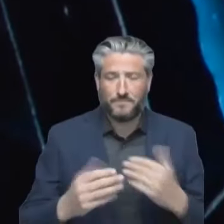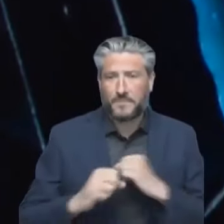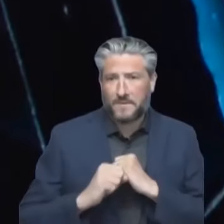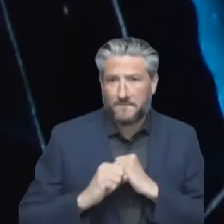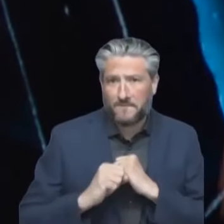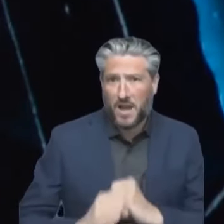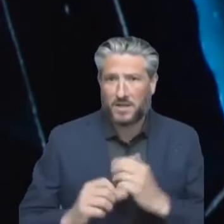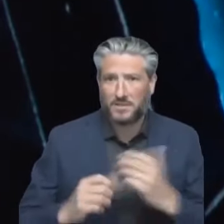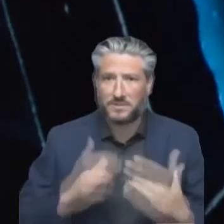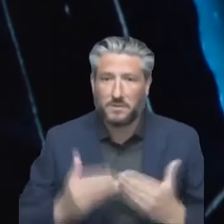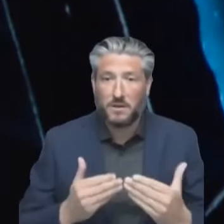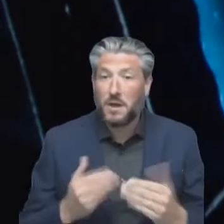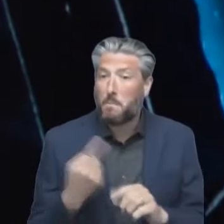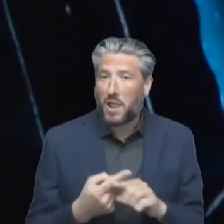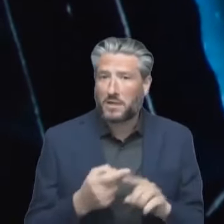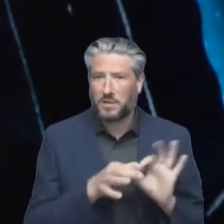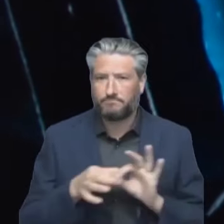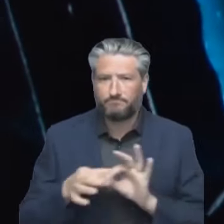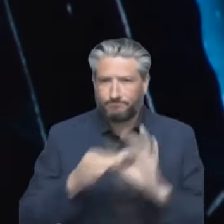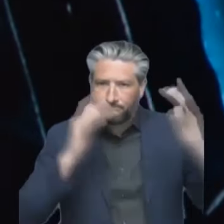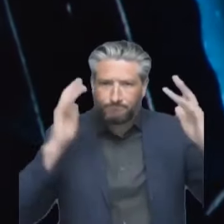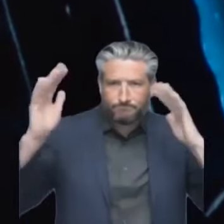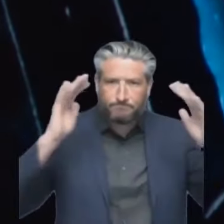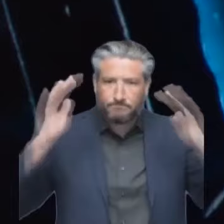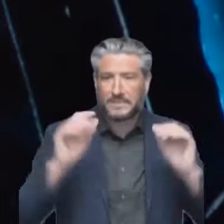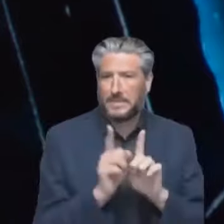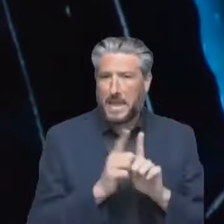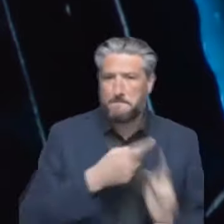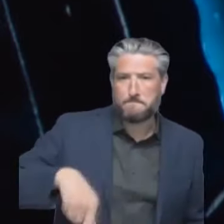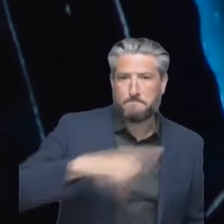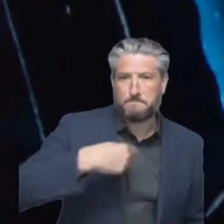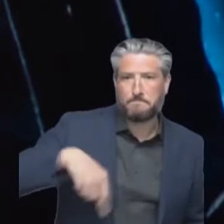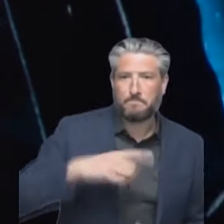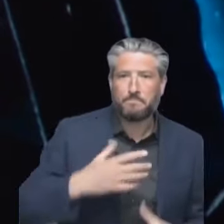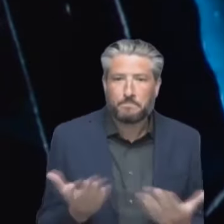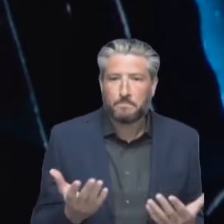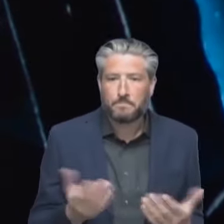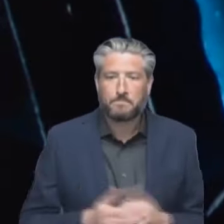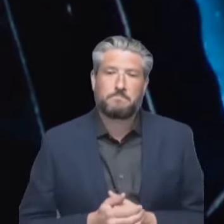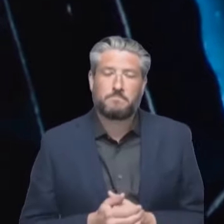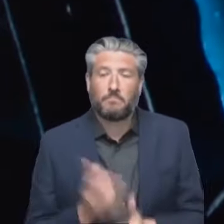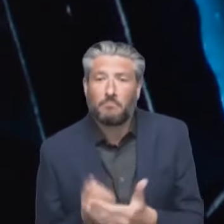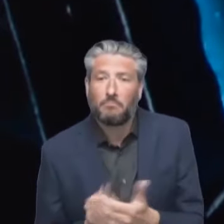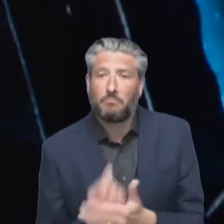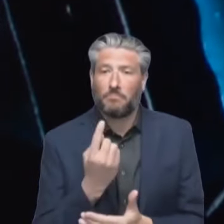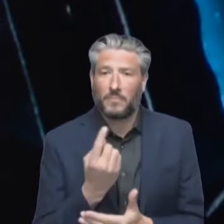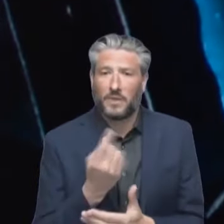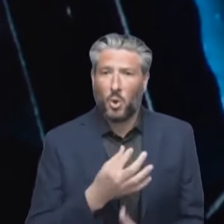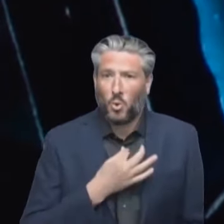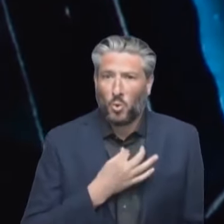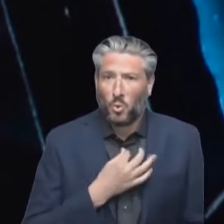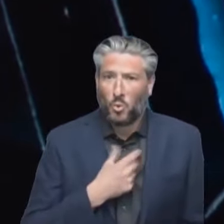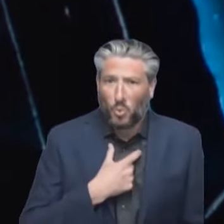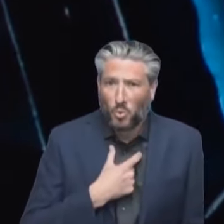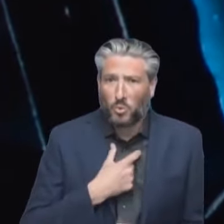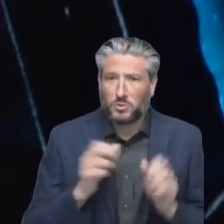all subjects without any taboos whatsoever are regularly discussed during the operational committee meetings of the Alliance that I have